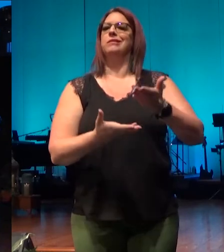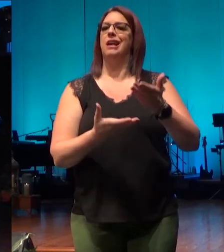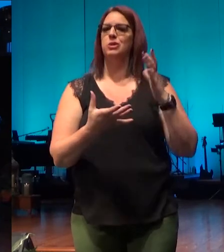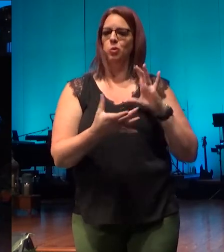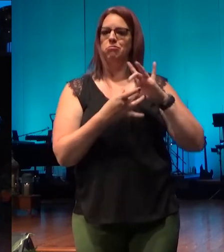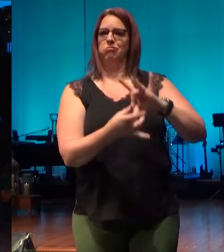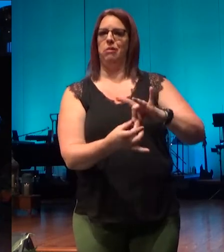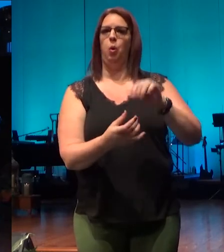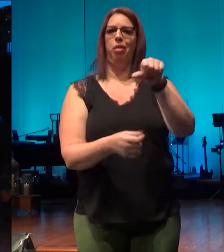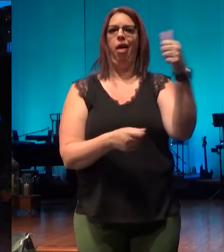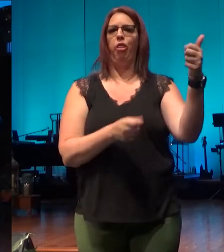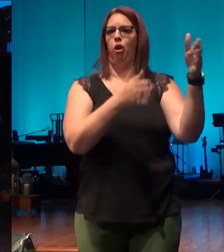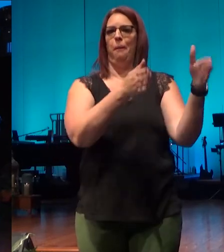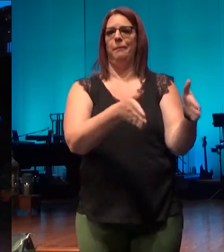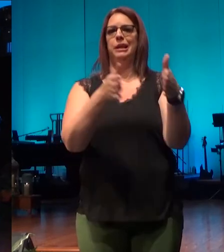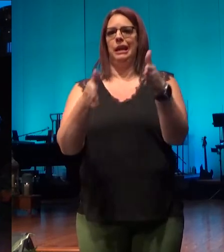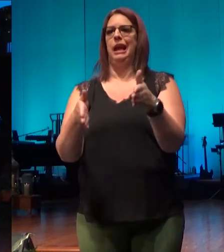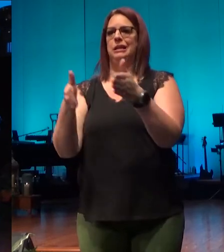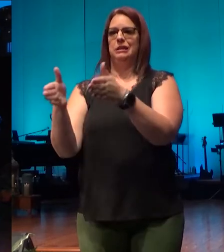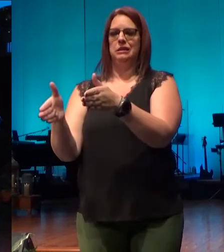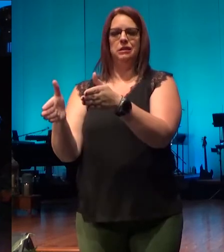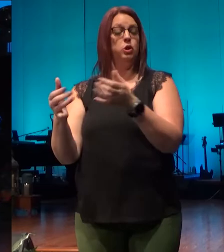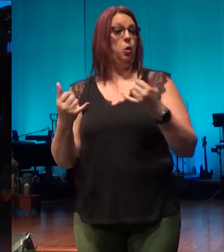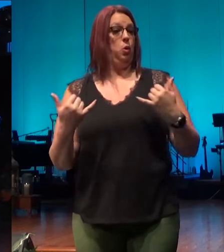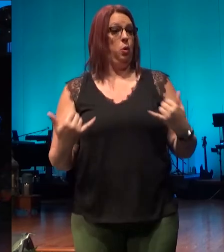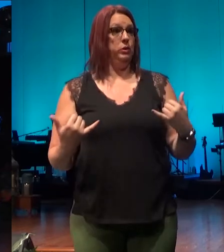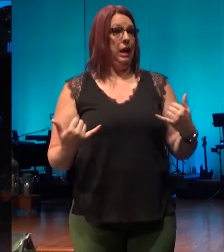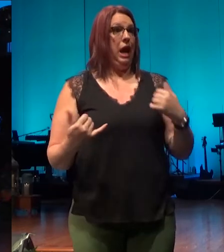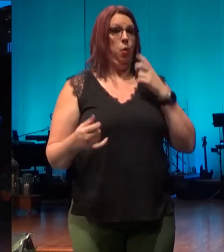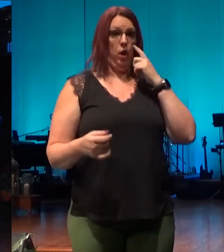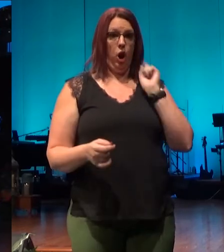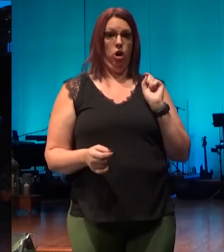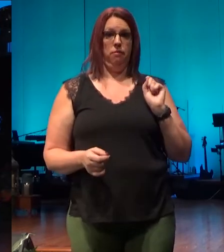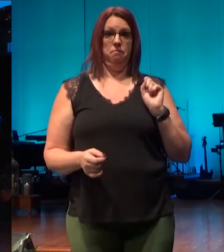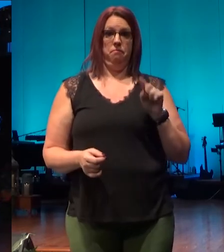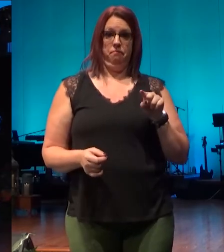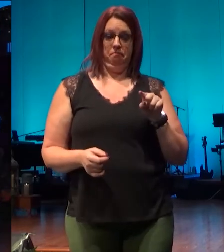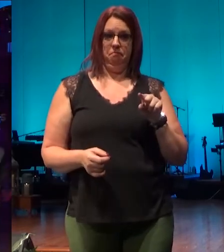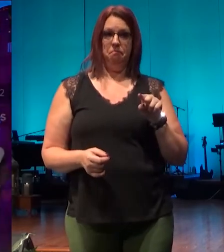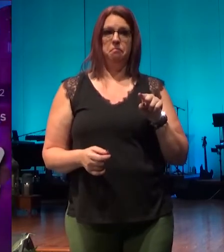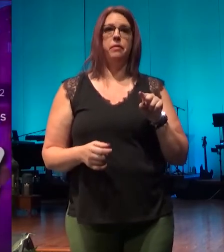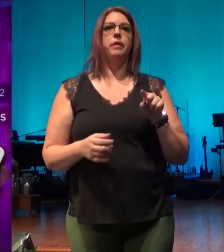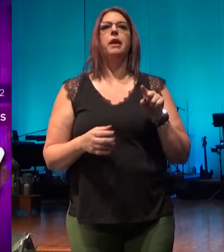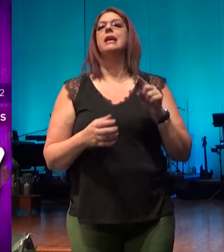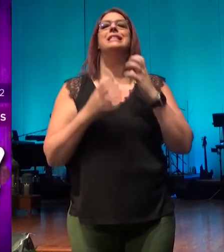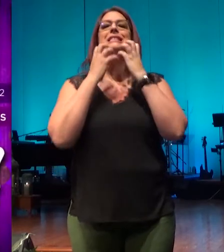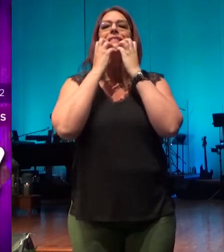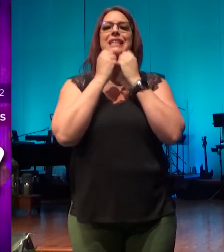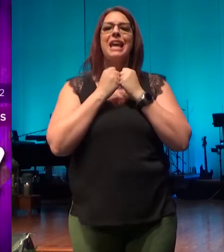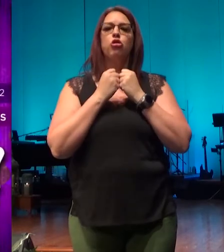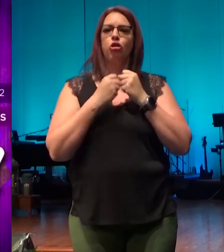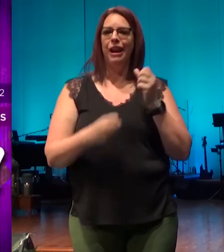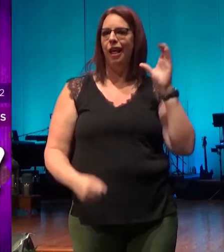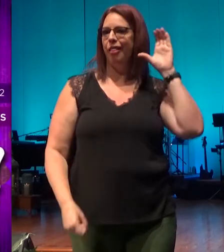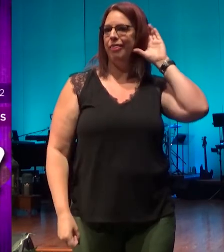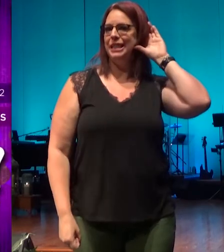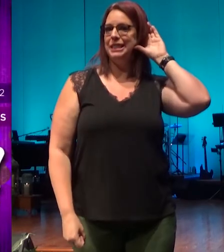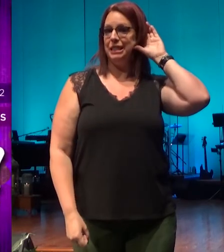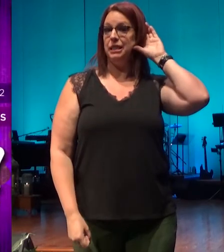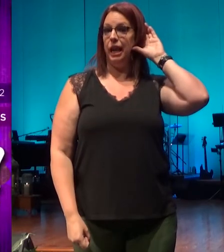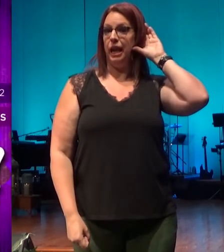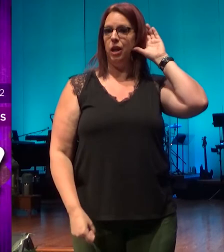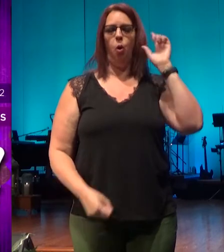And so we are looking at this from the place of this series, The Art of Sacred Listening. One of the parts of the